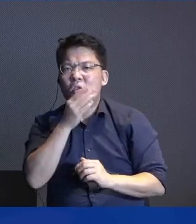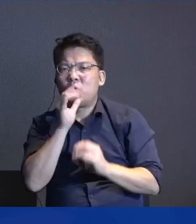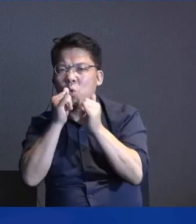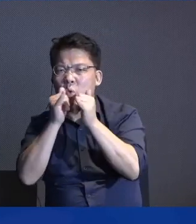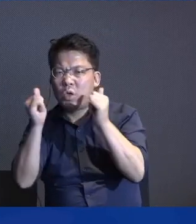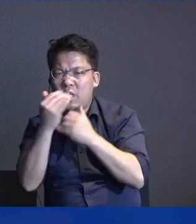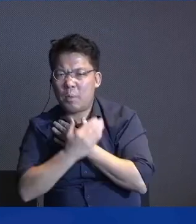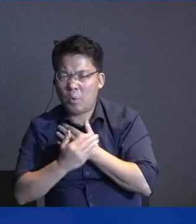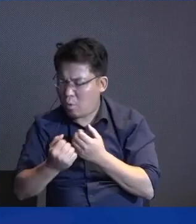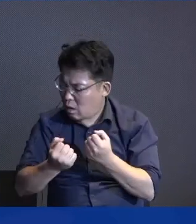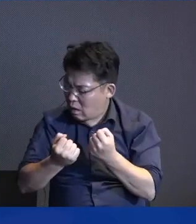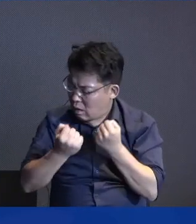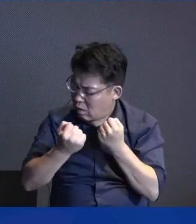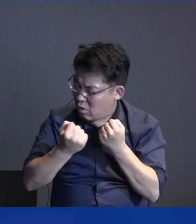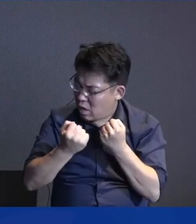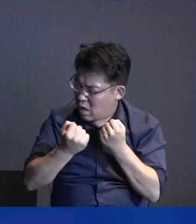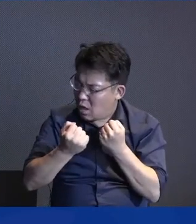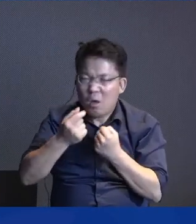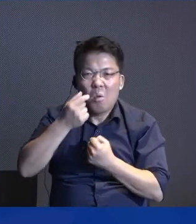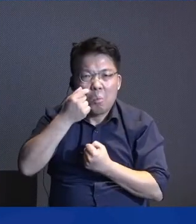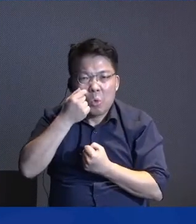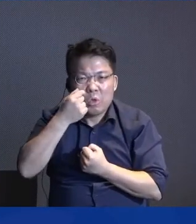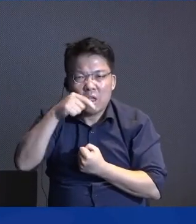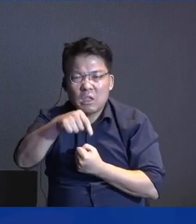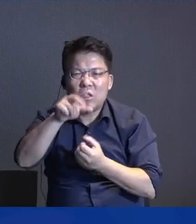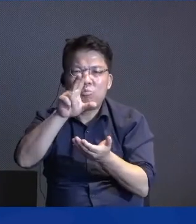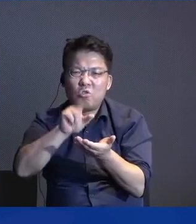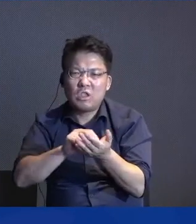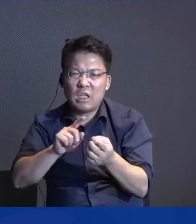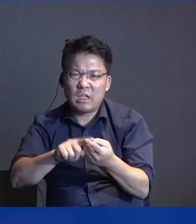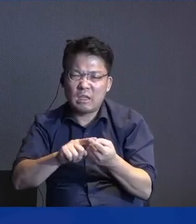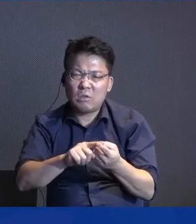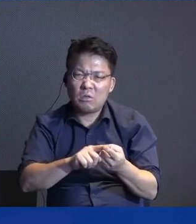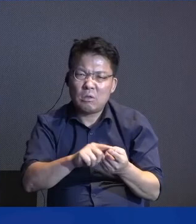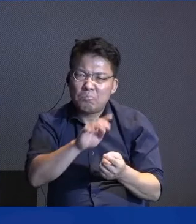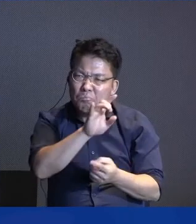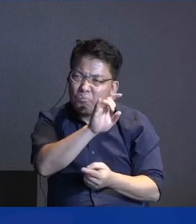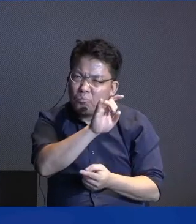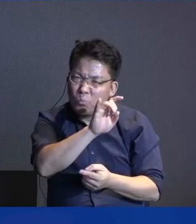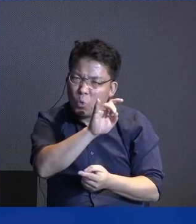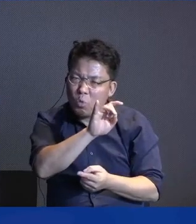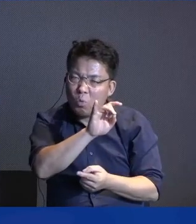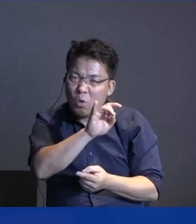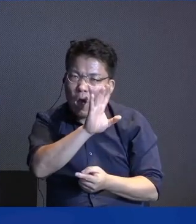think about how we can enhance the social well-being of older adults